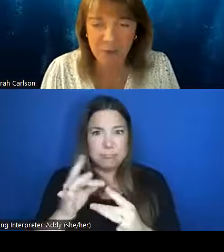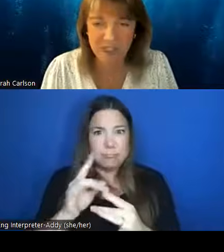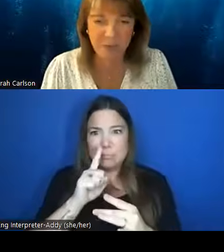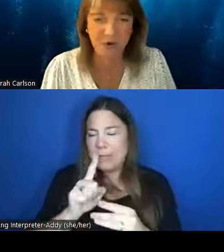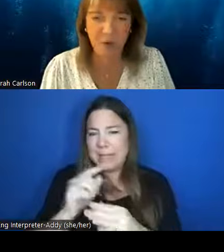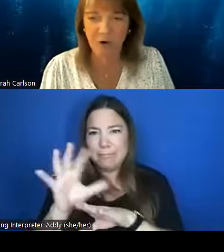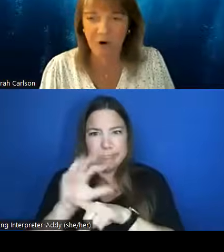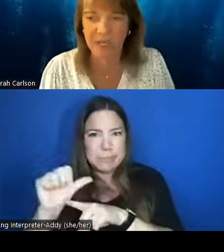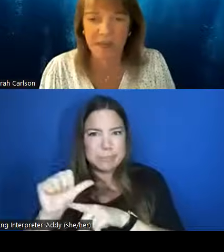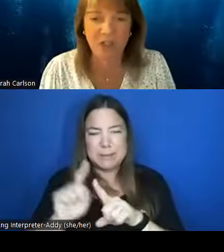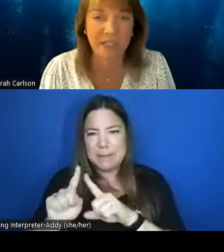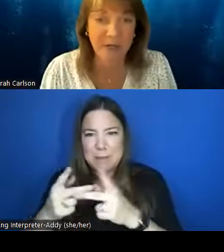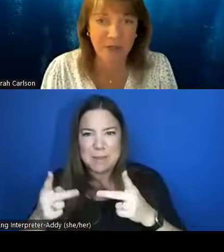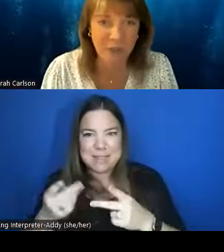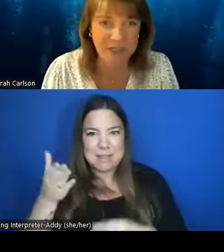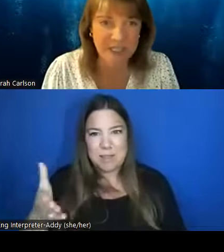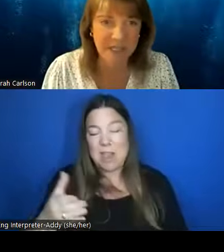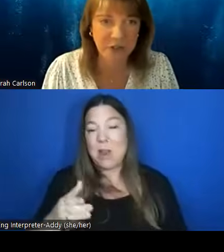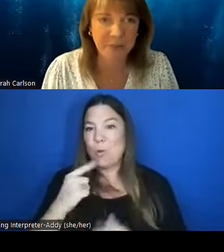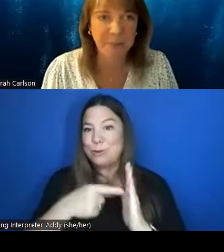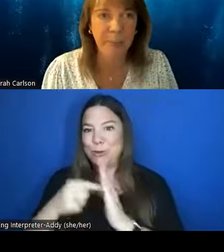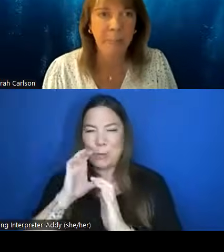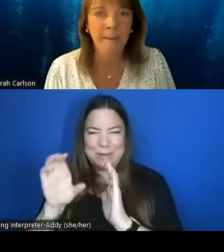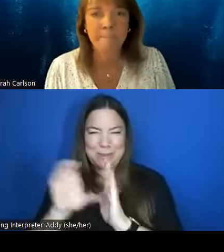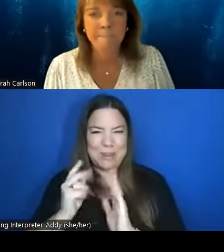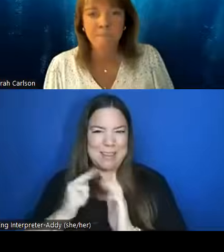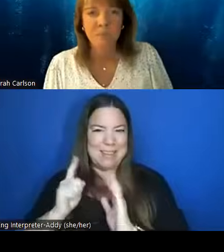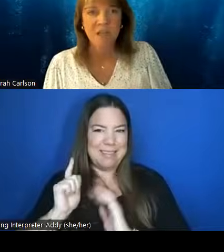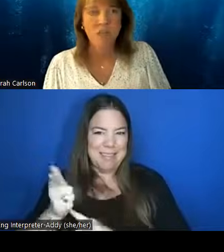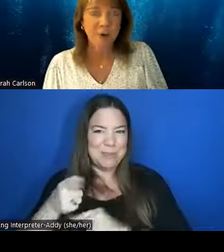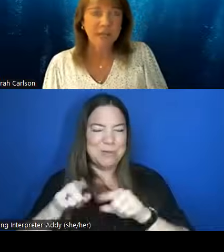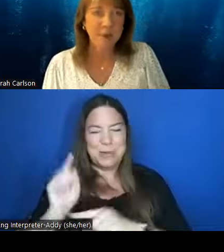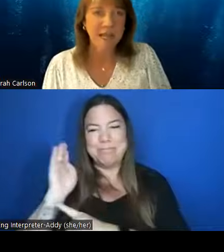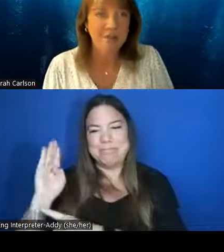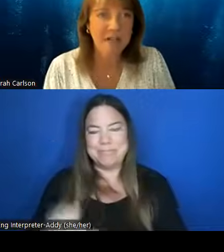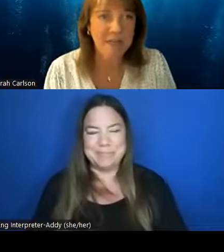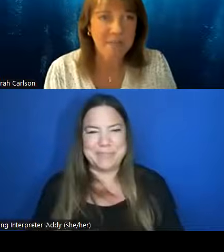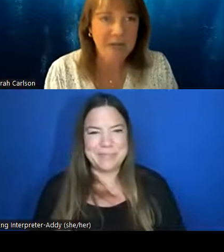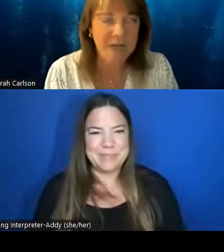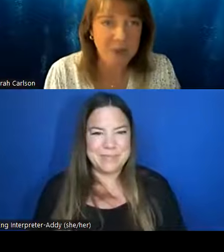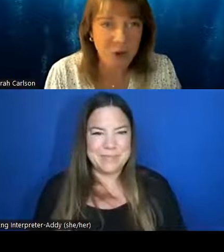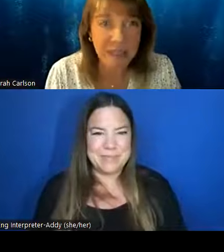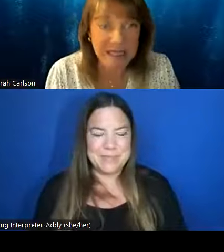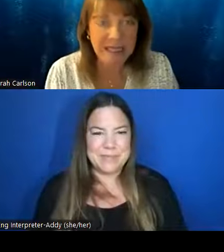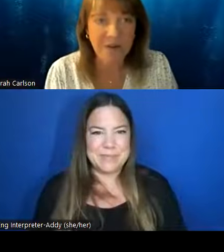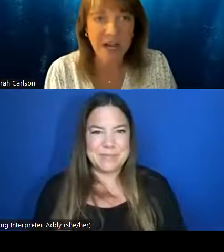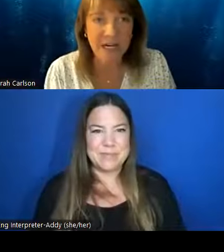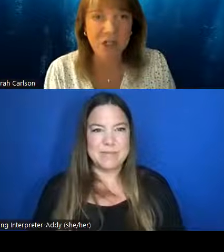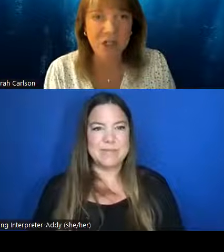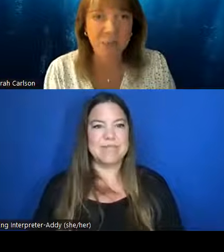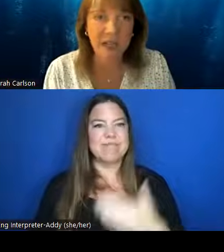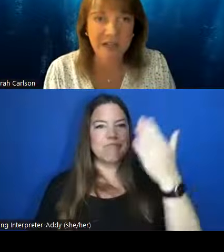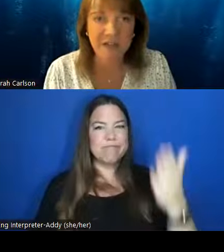Bodrum Museum of Underwater Archaeology later in the presentation. So here we have a short list of